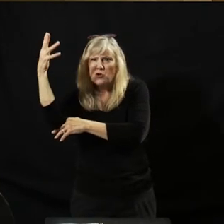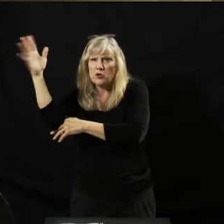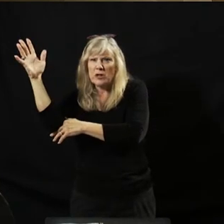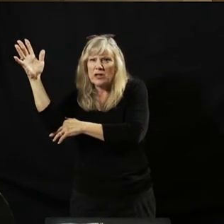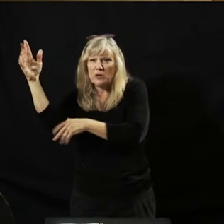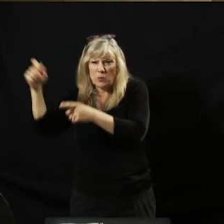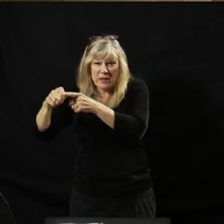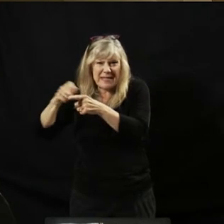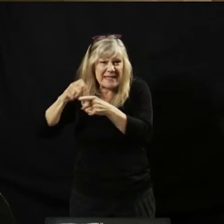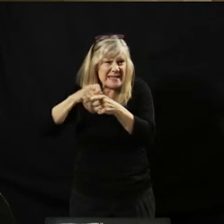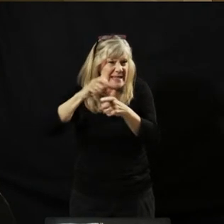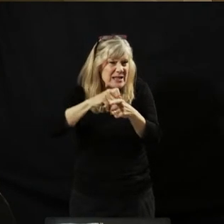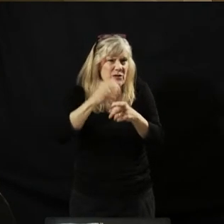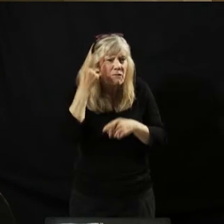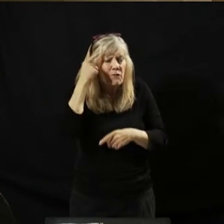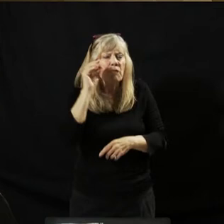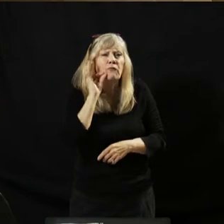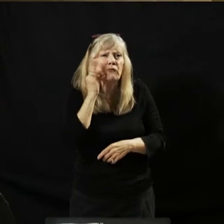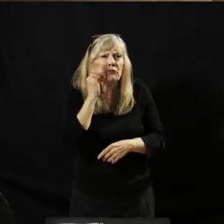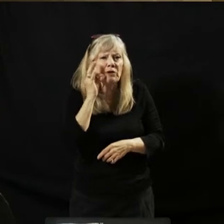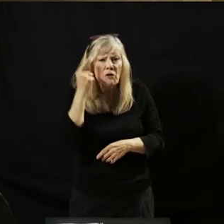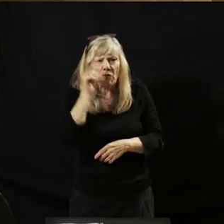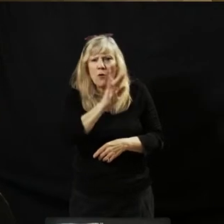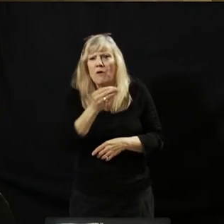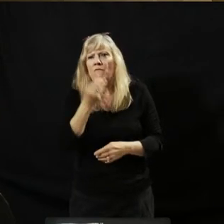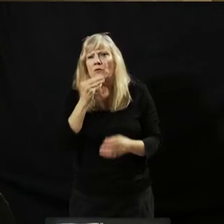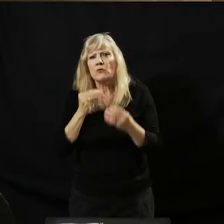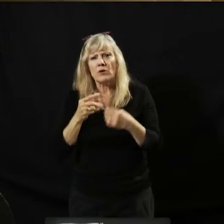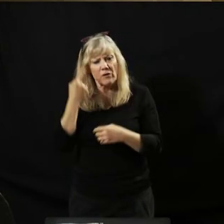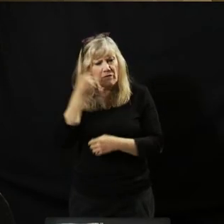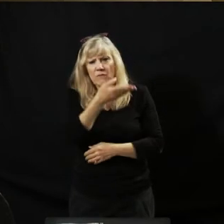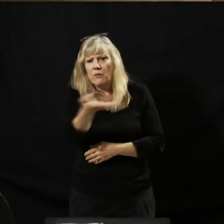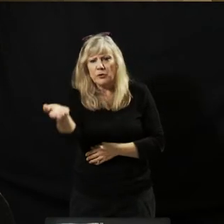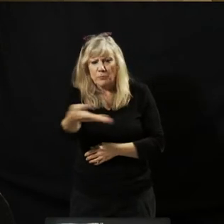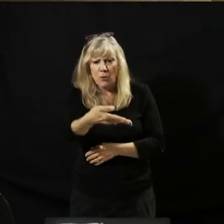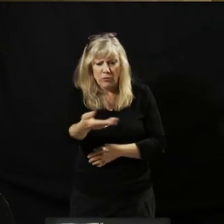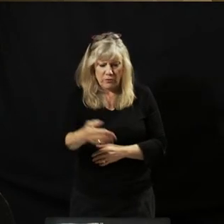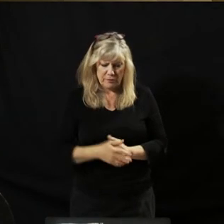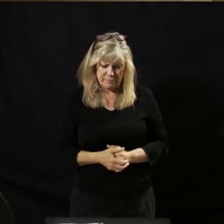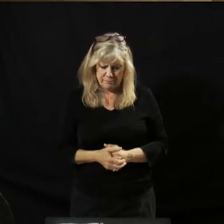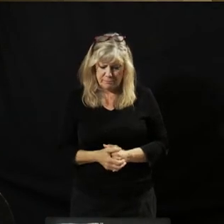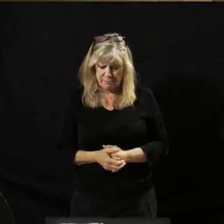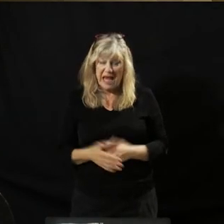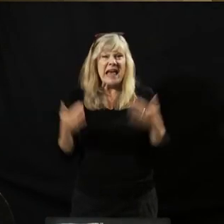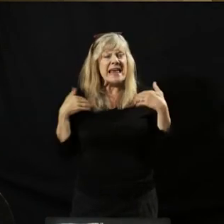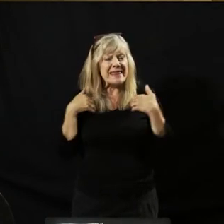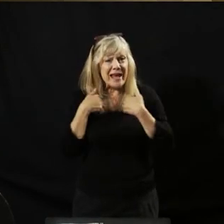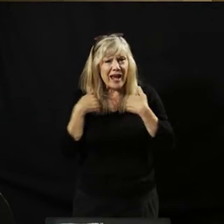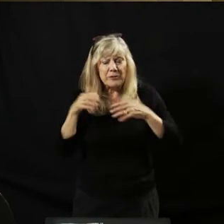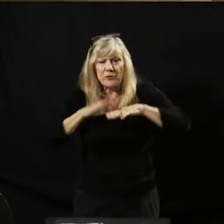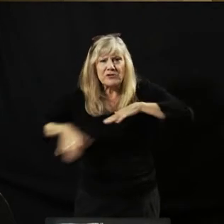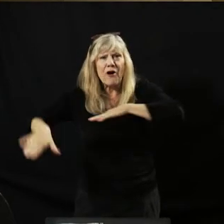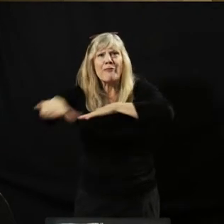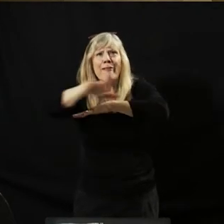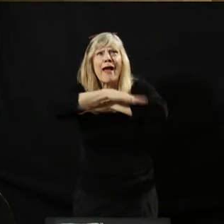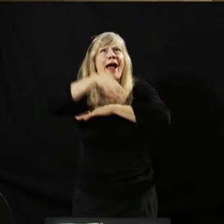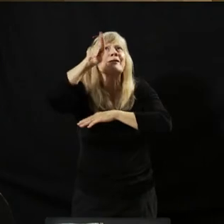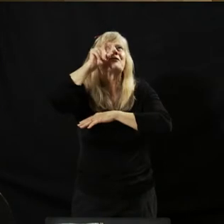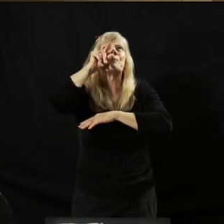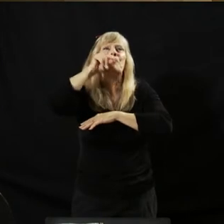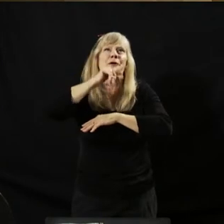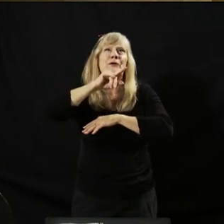seed-bearing fruit on it to be your food, and all the animals on the land, all the birds in the